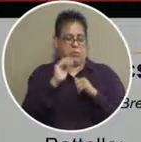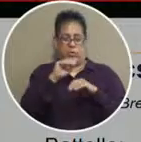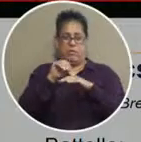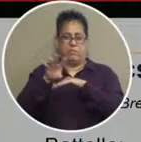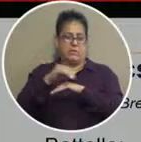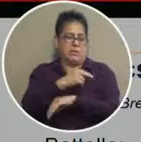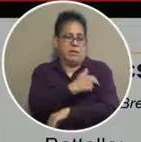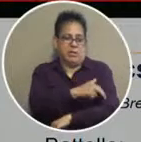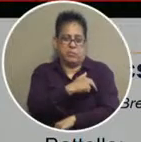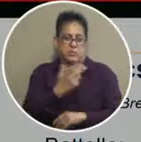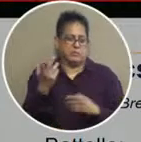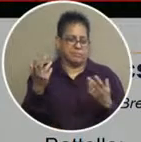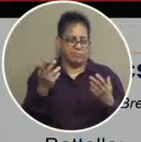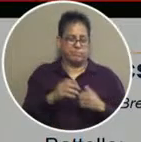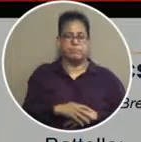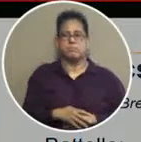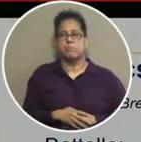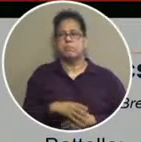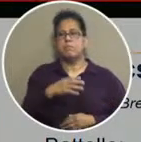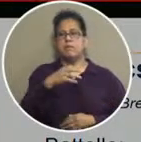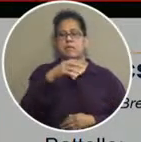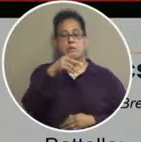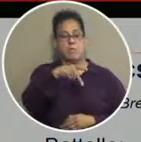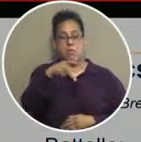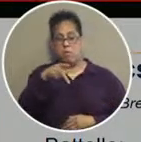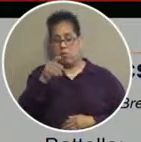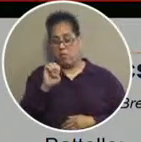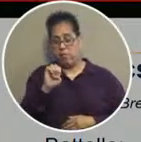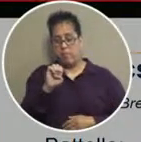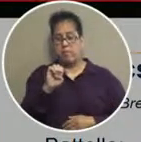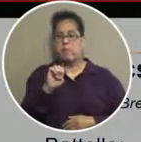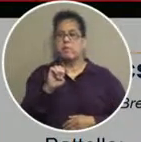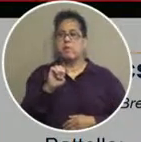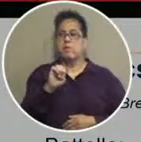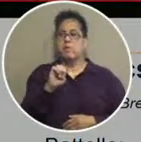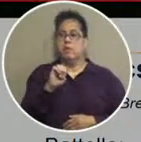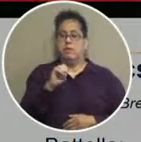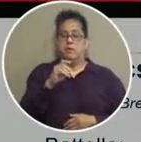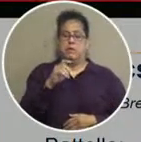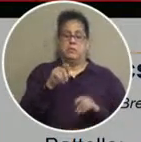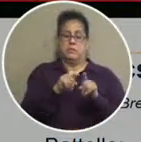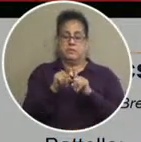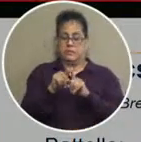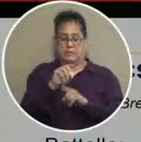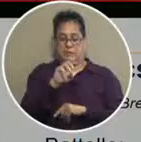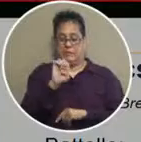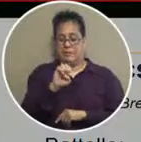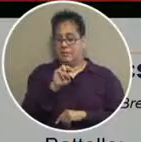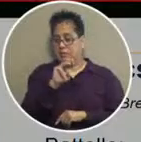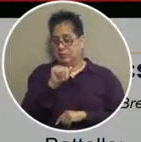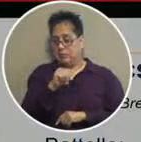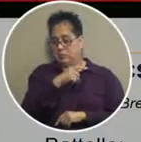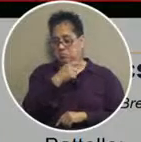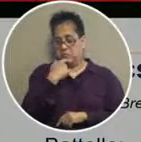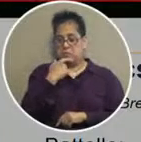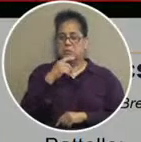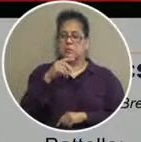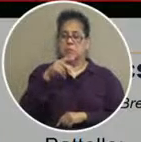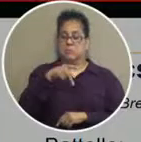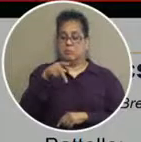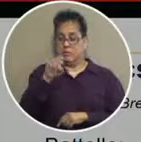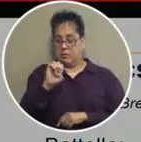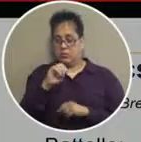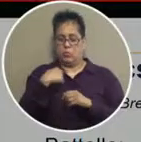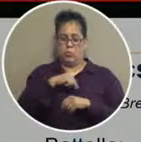point? For PPE, we have been, as Emma mentioned, working a lot